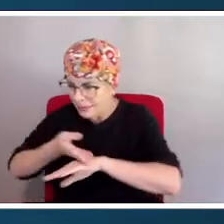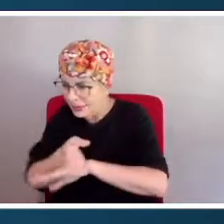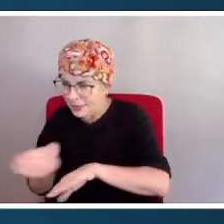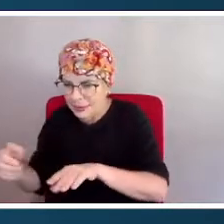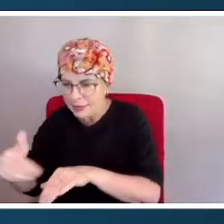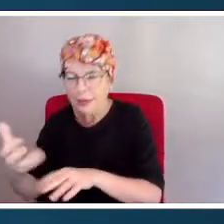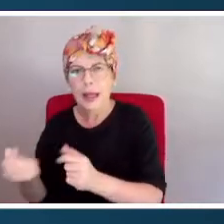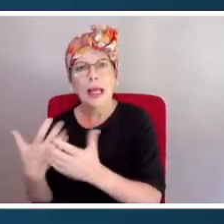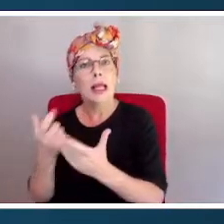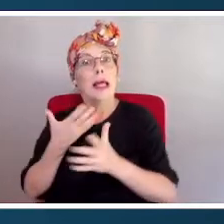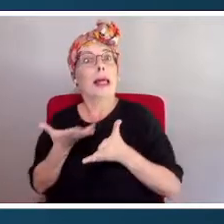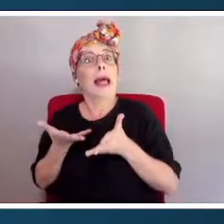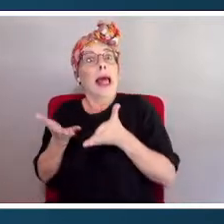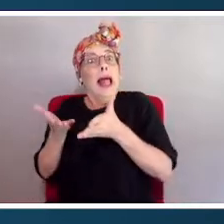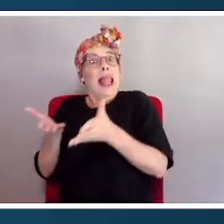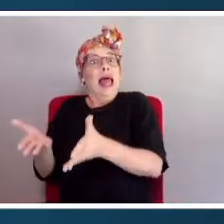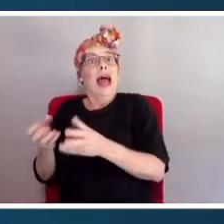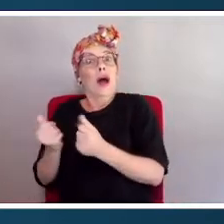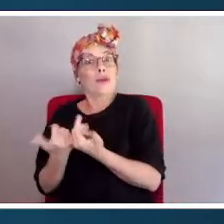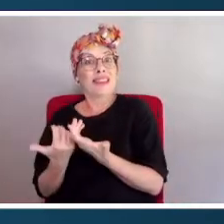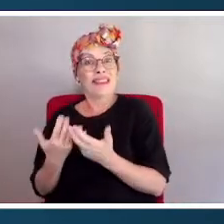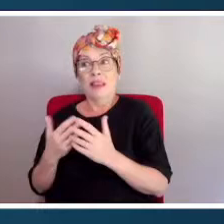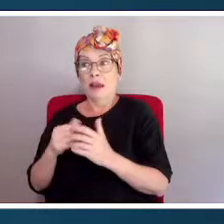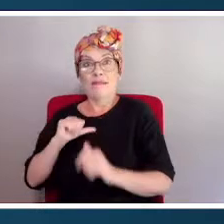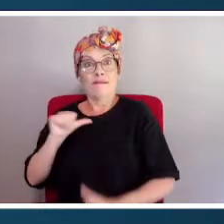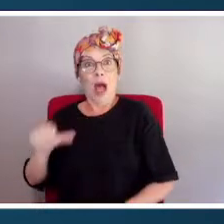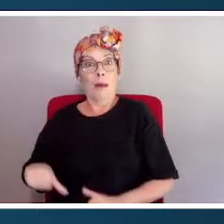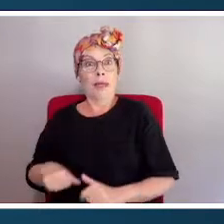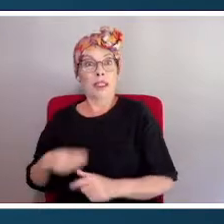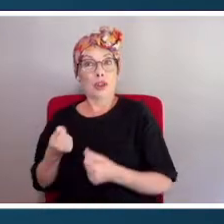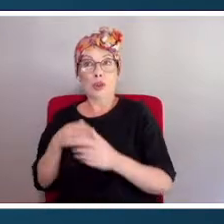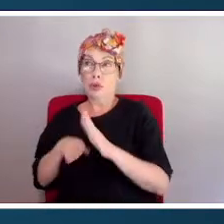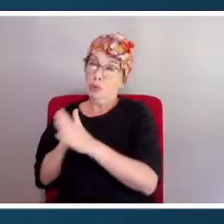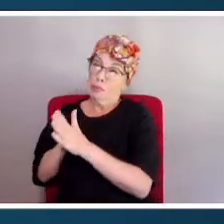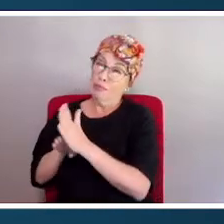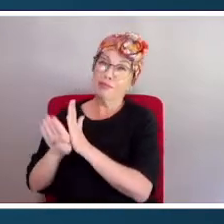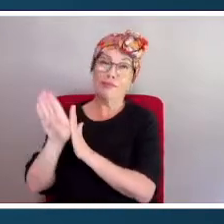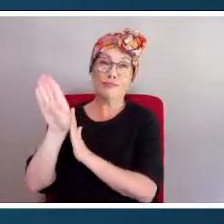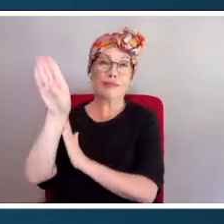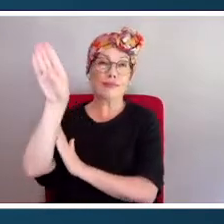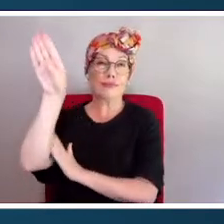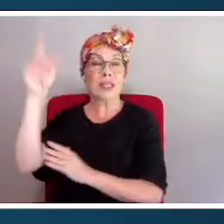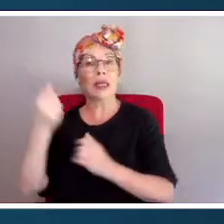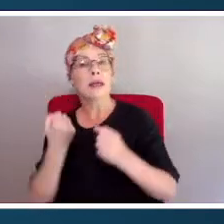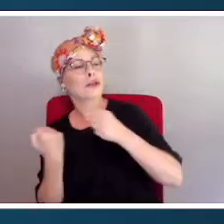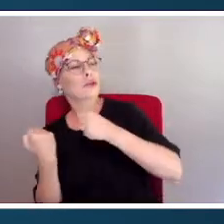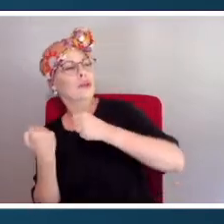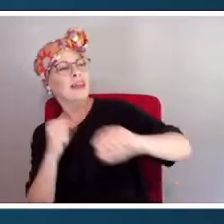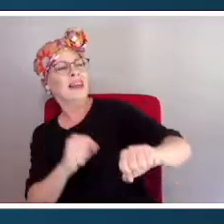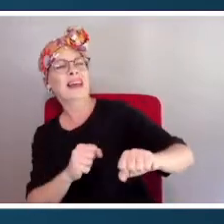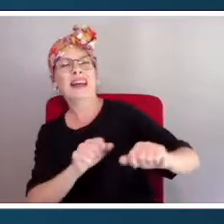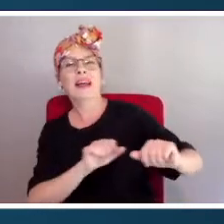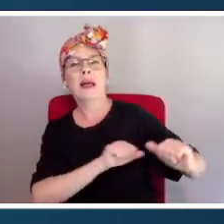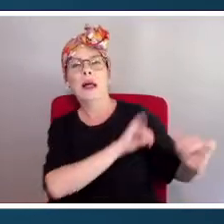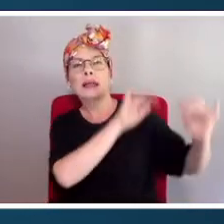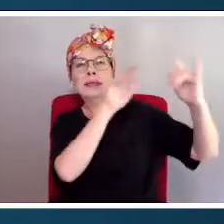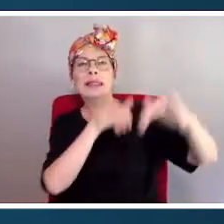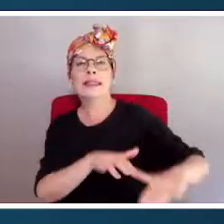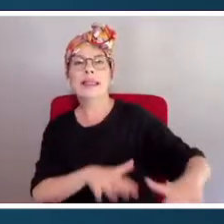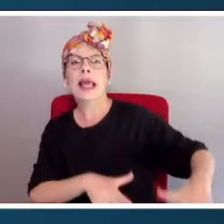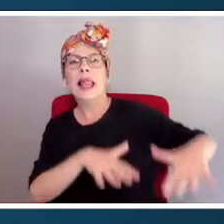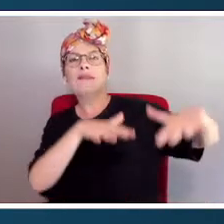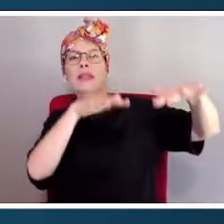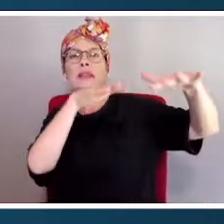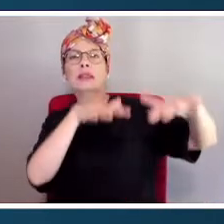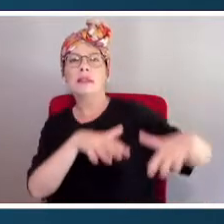Newly built waterways protected farms from rising sea levels. Regular and